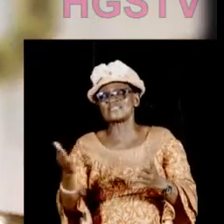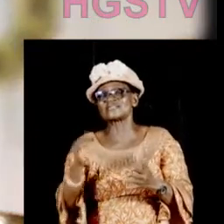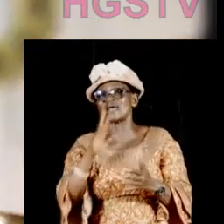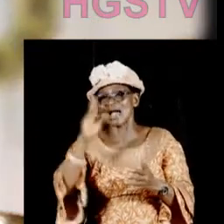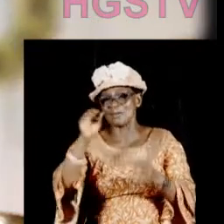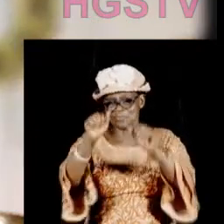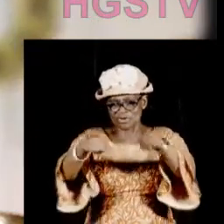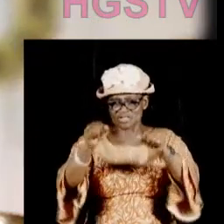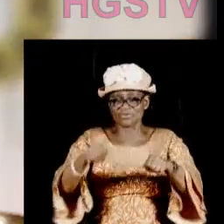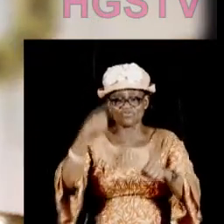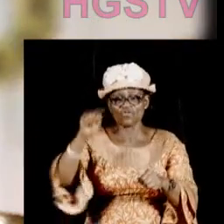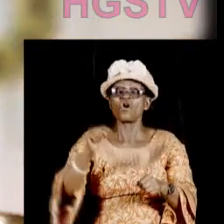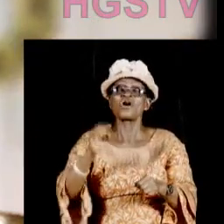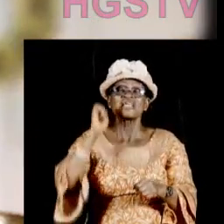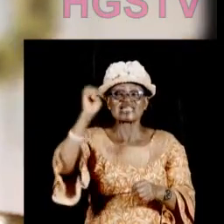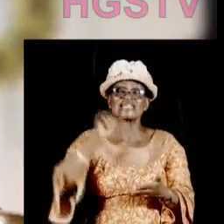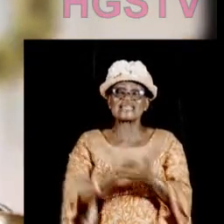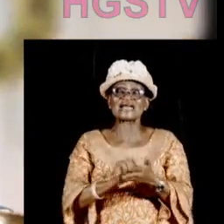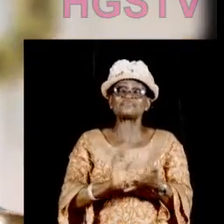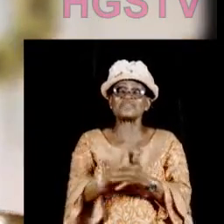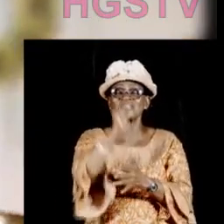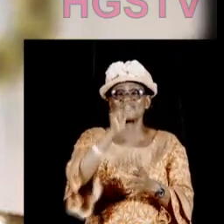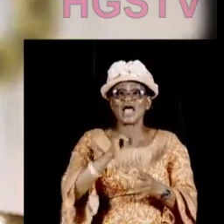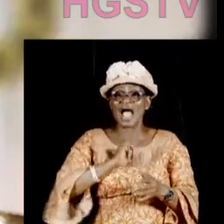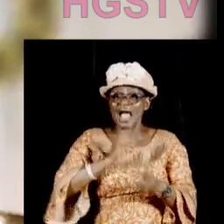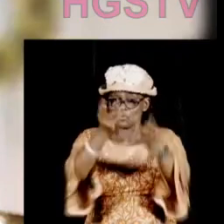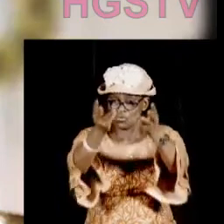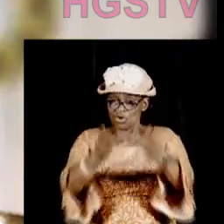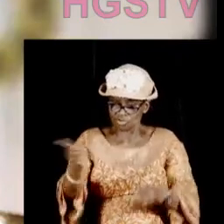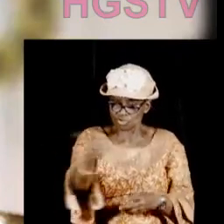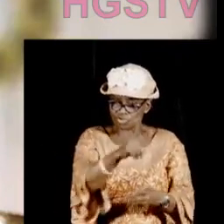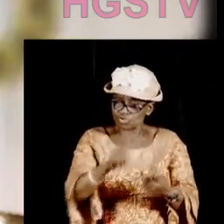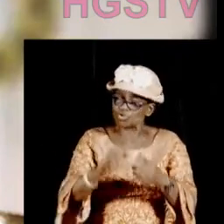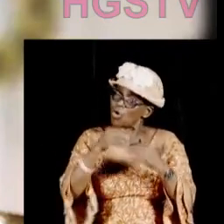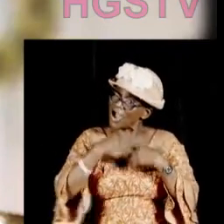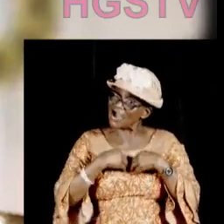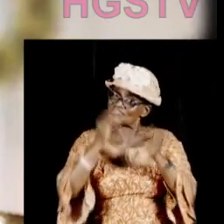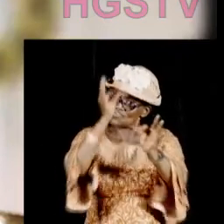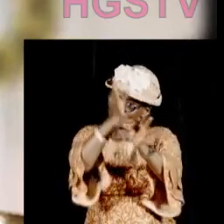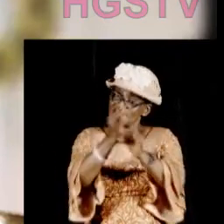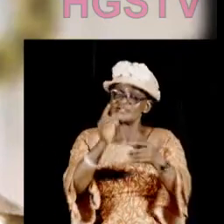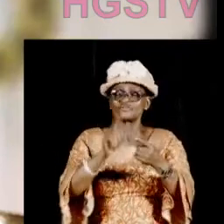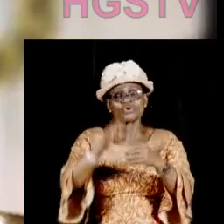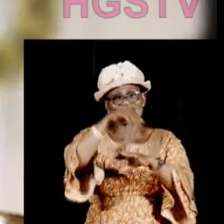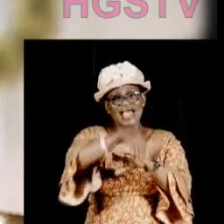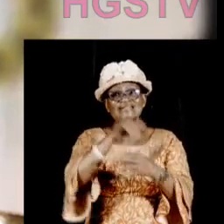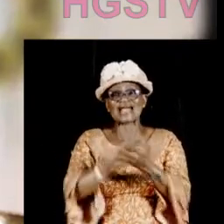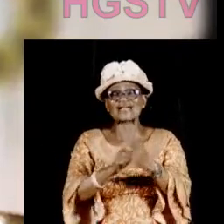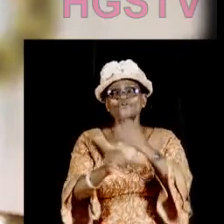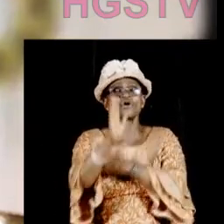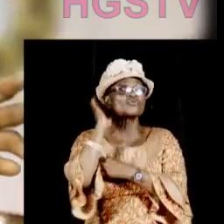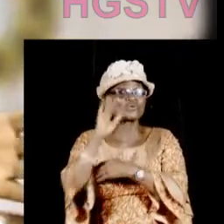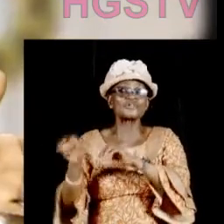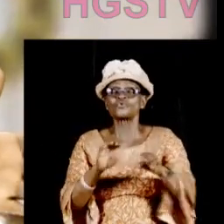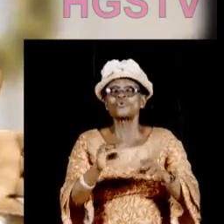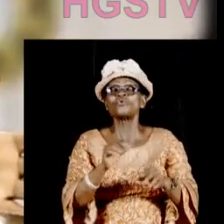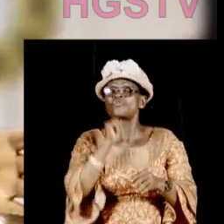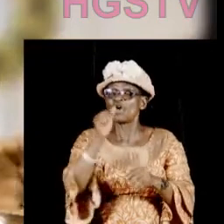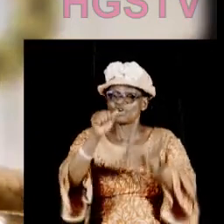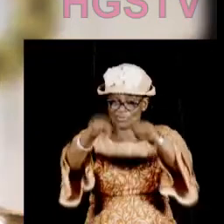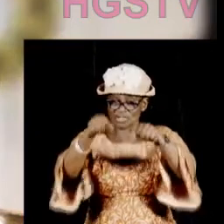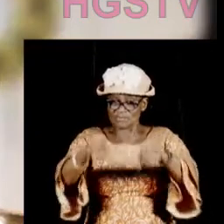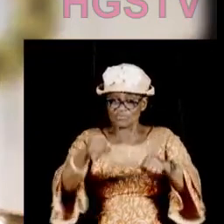believeth. I want you to have faith tonight that God will do the impossible in your life. So Jesus